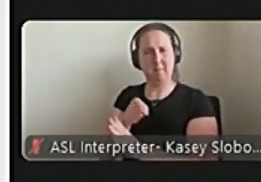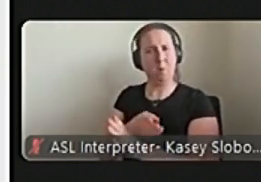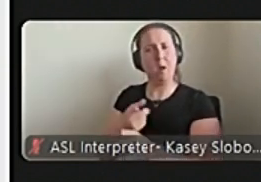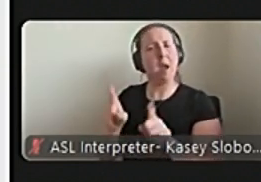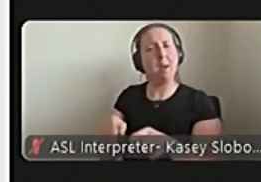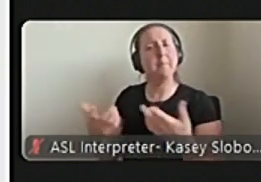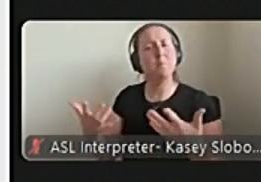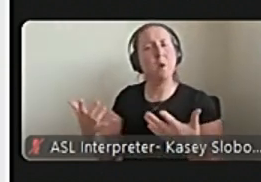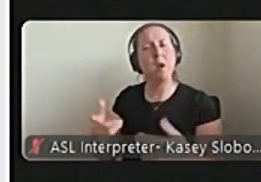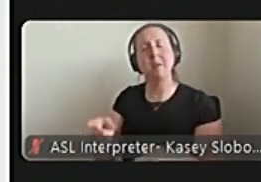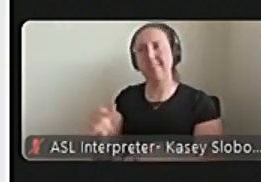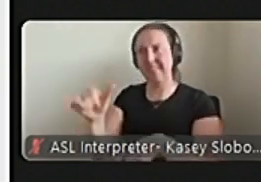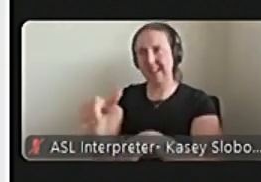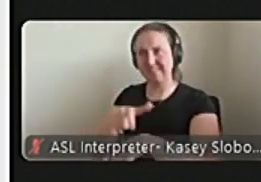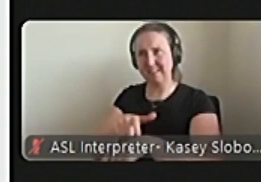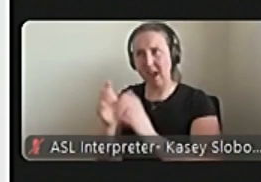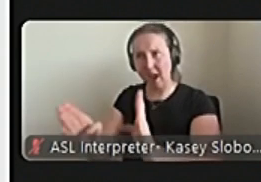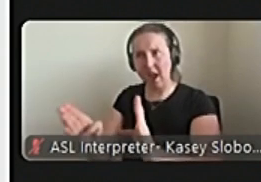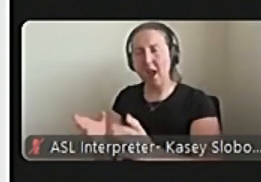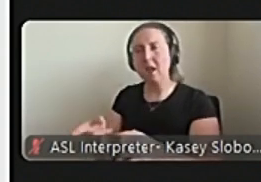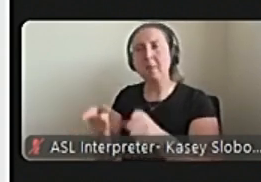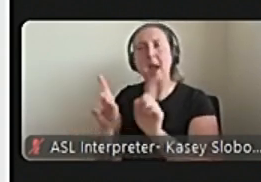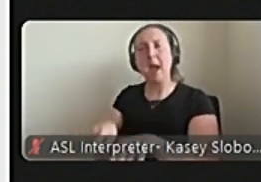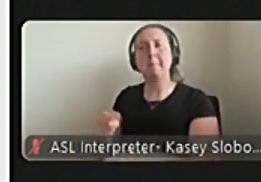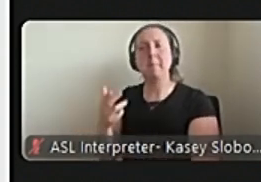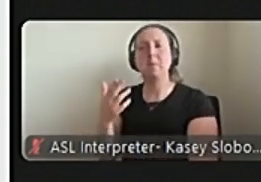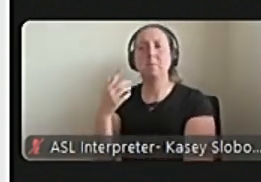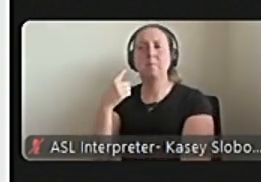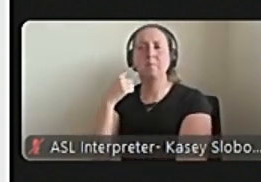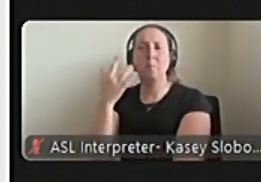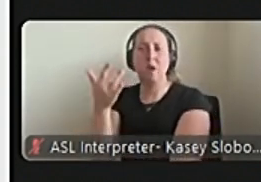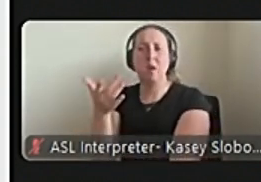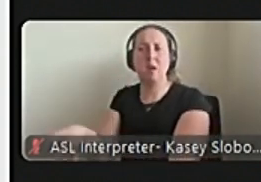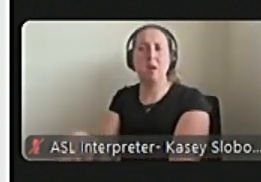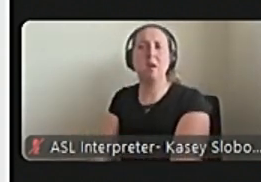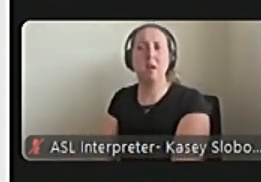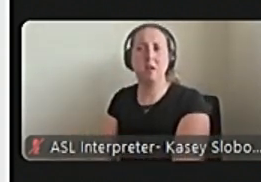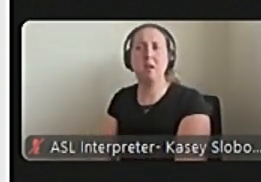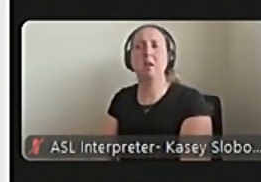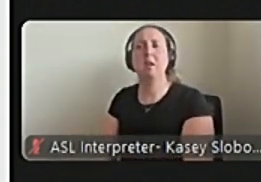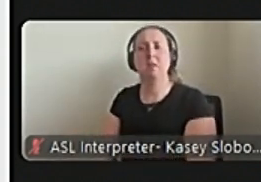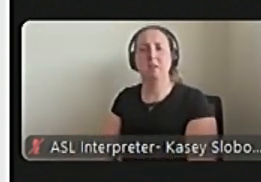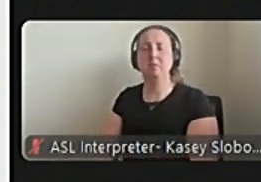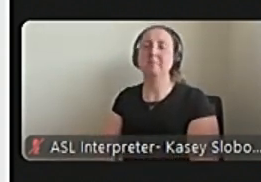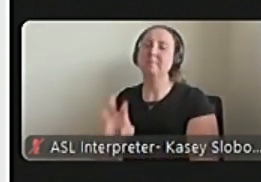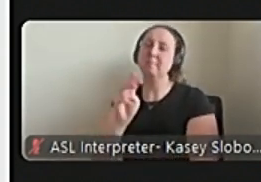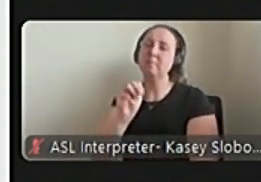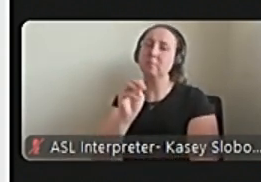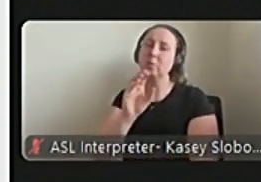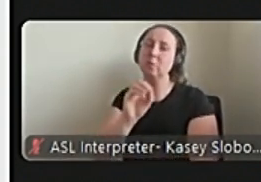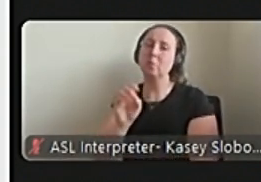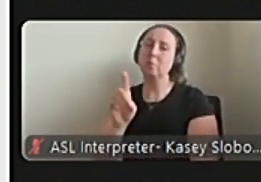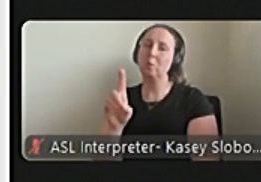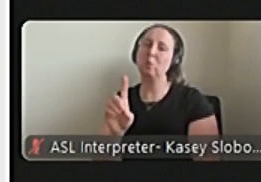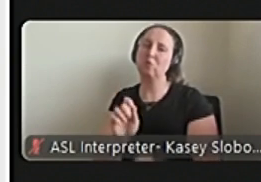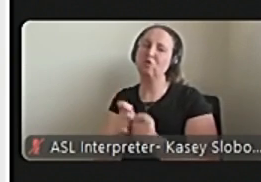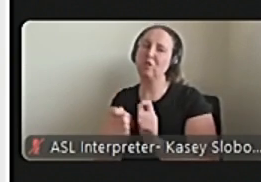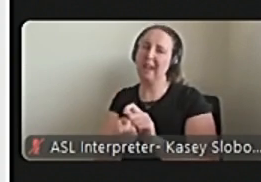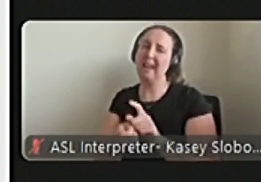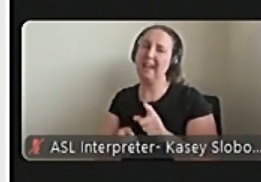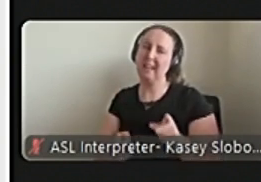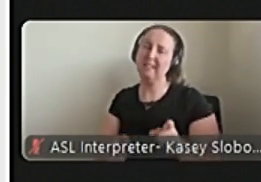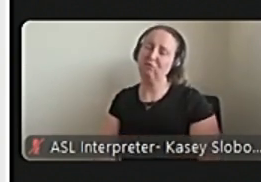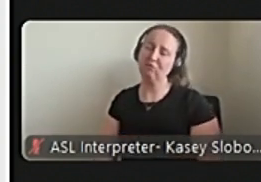and how did it get followed up with? So mood does change at this point. This is usually when the talk comes